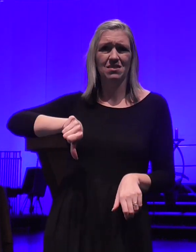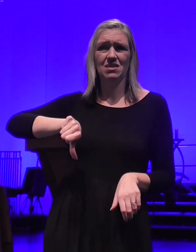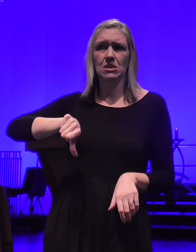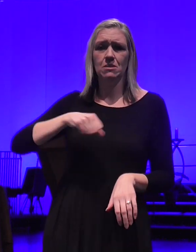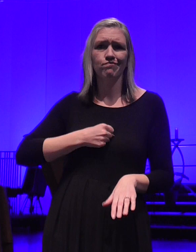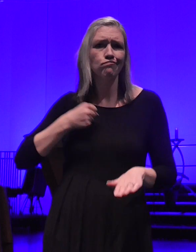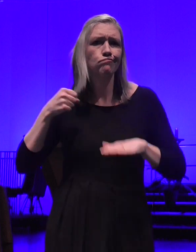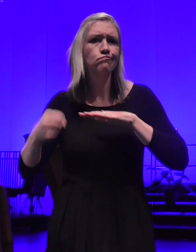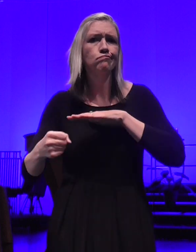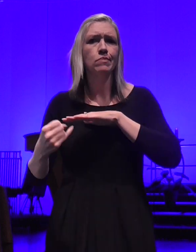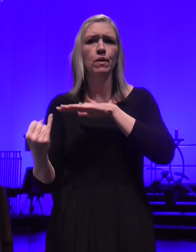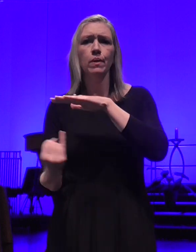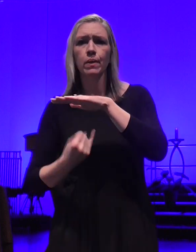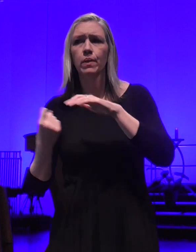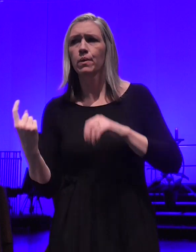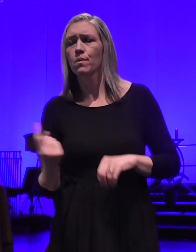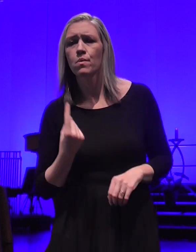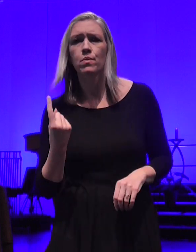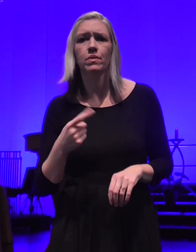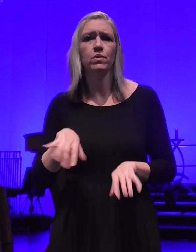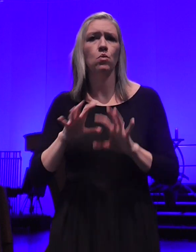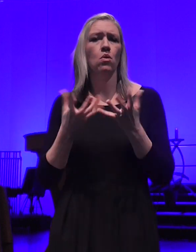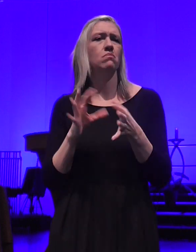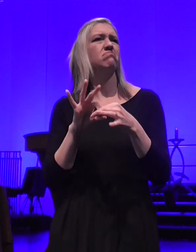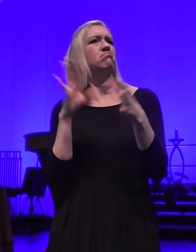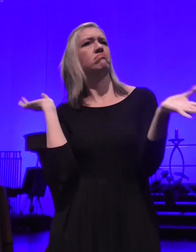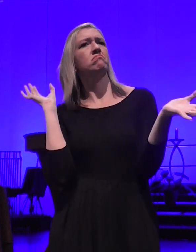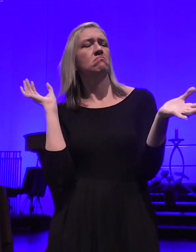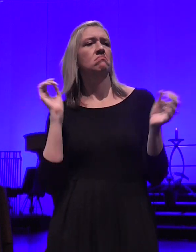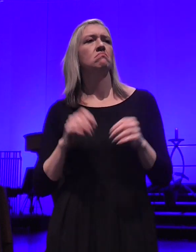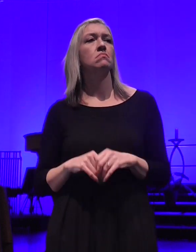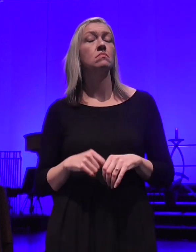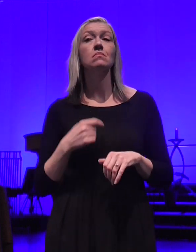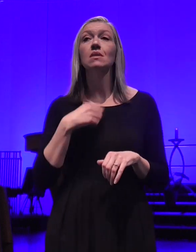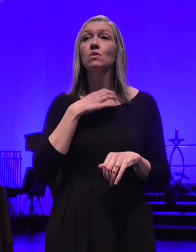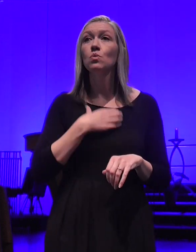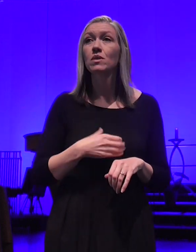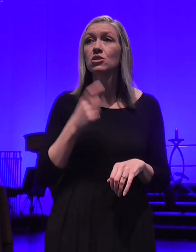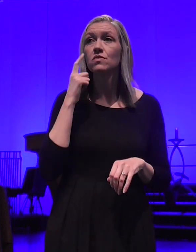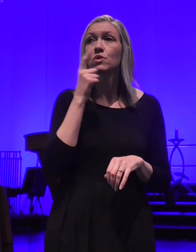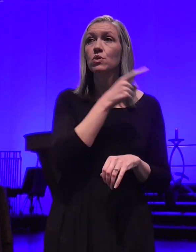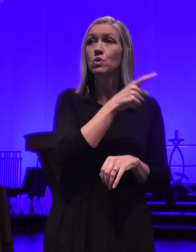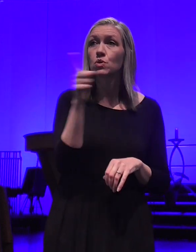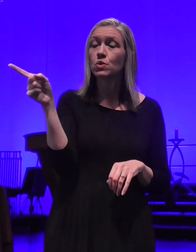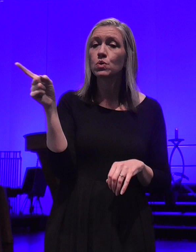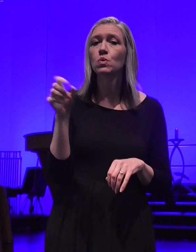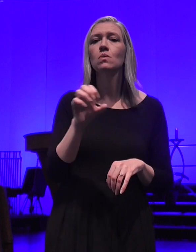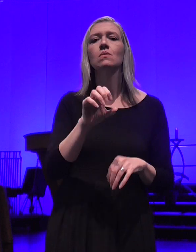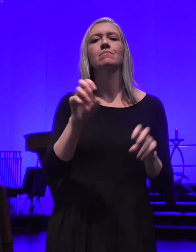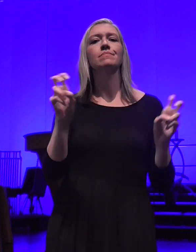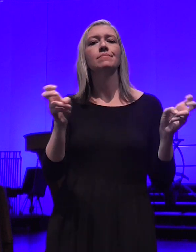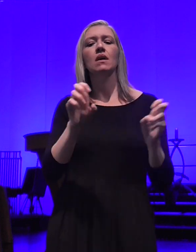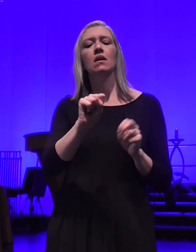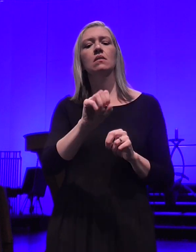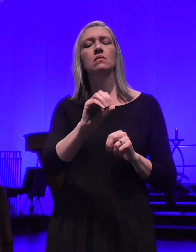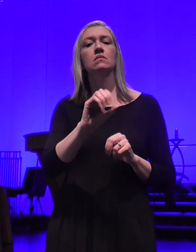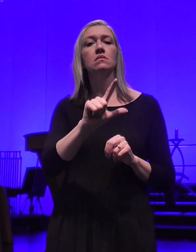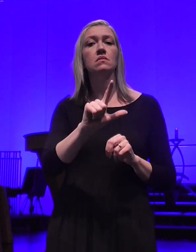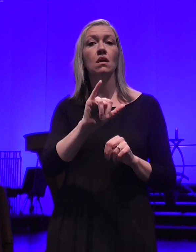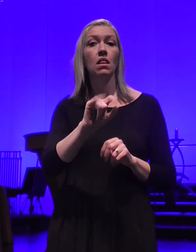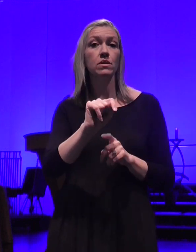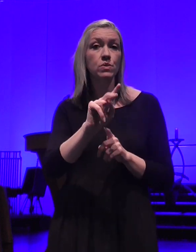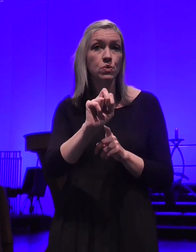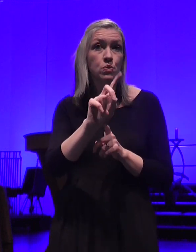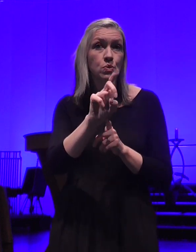It's where we disconnect from the world. What I wish for you is solitude. Solitude is where you